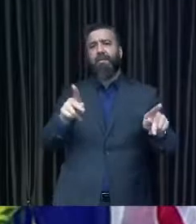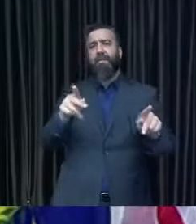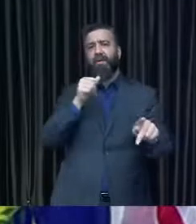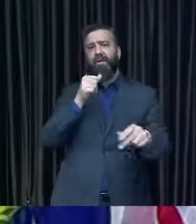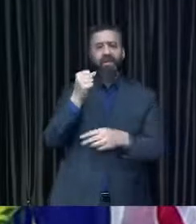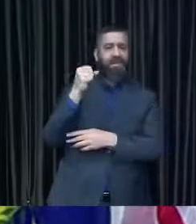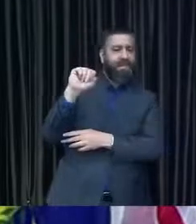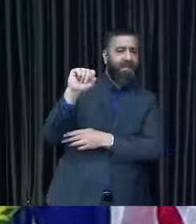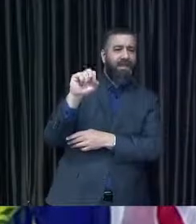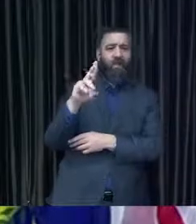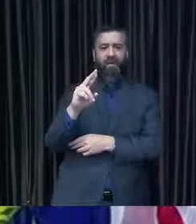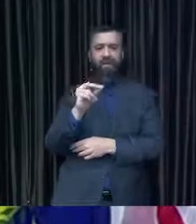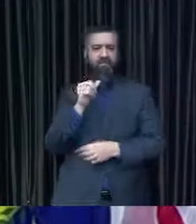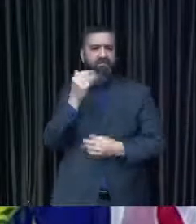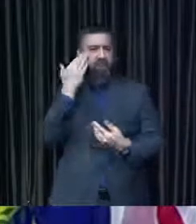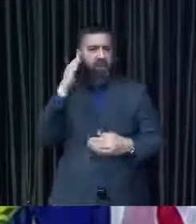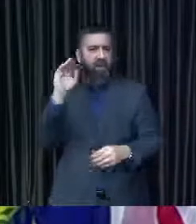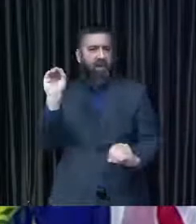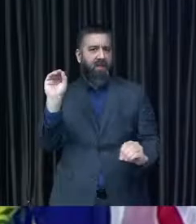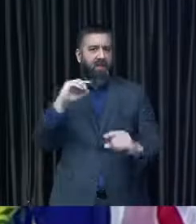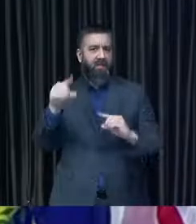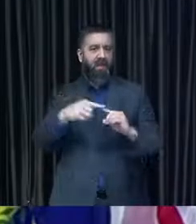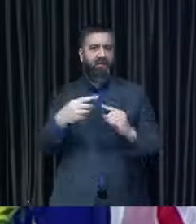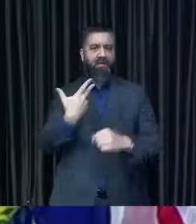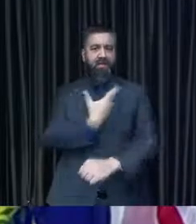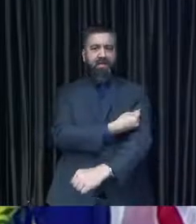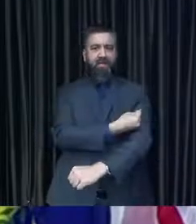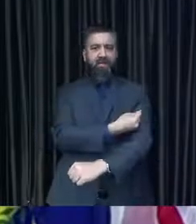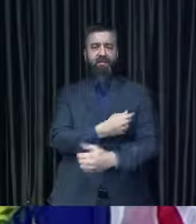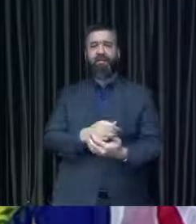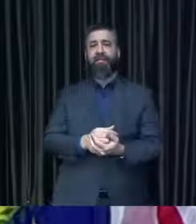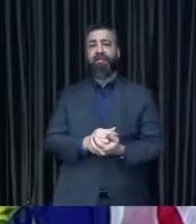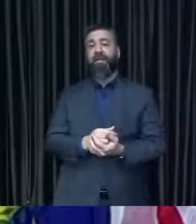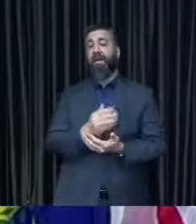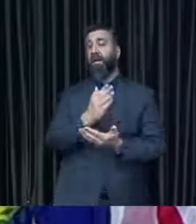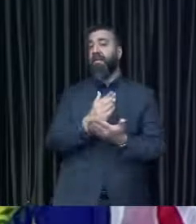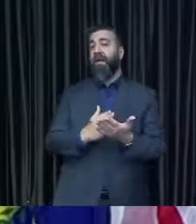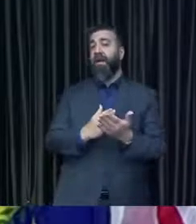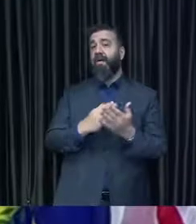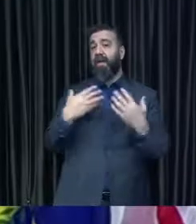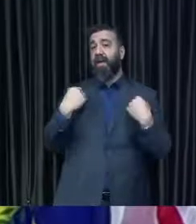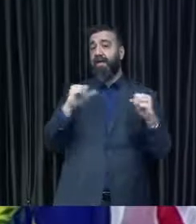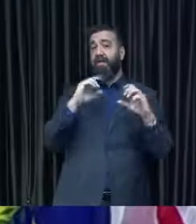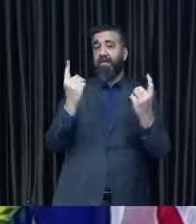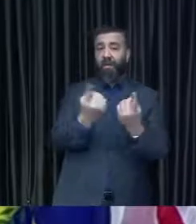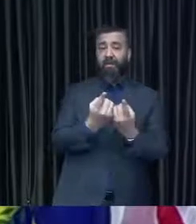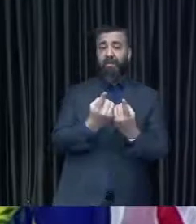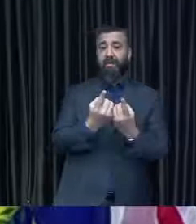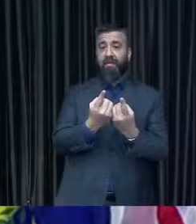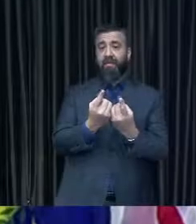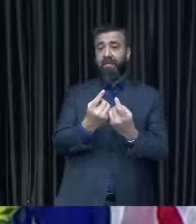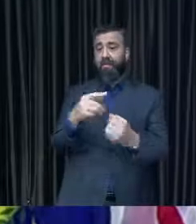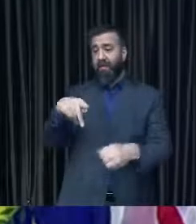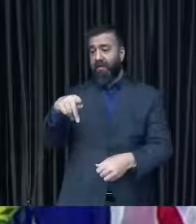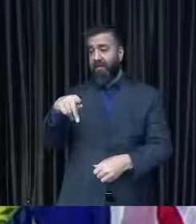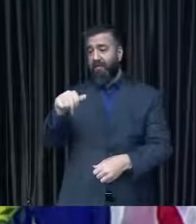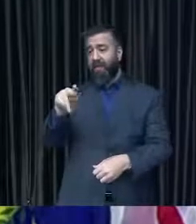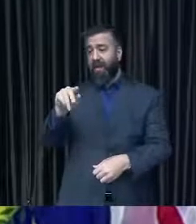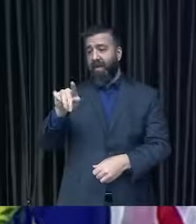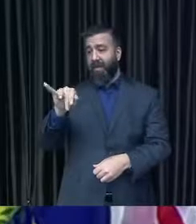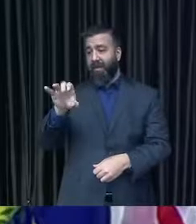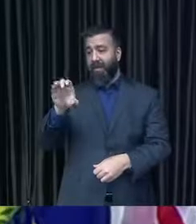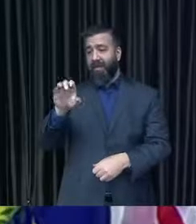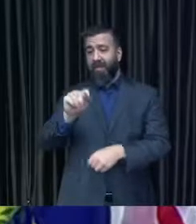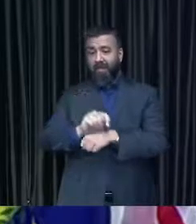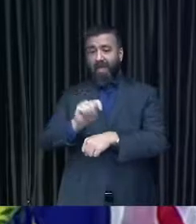with the vaccine? Yeah, part of what the Department of Public Health is doing, the medical community, the pandemic task force, a